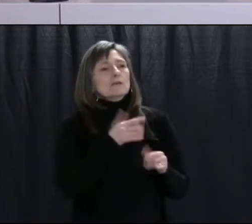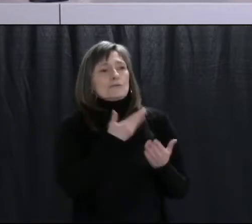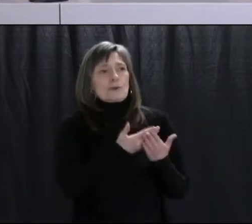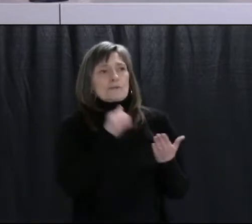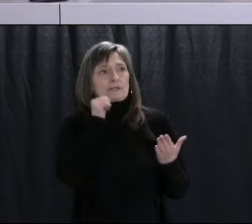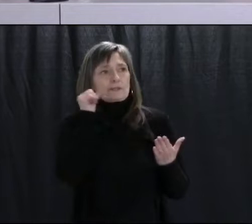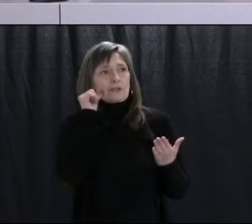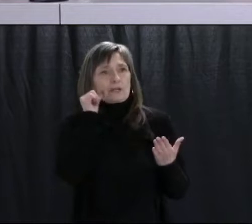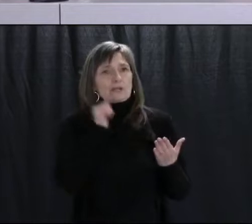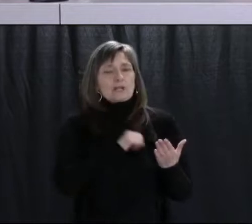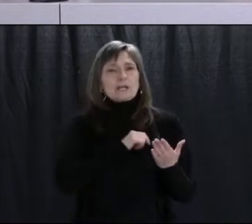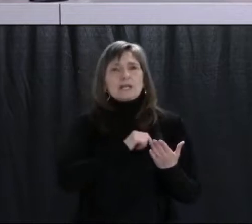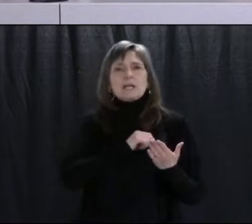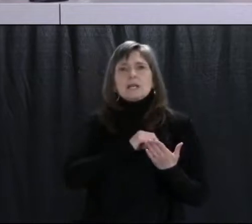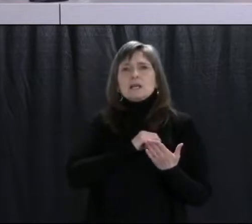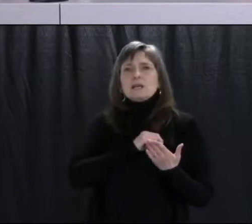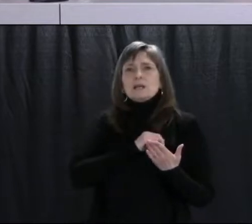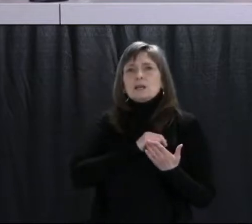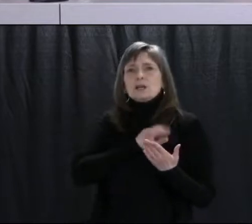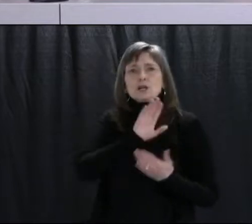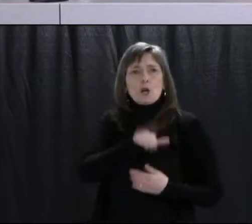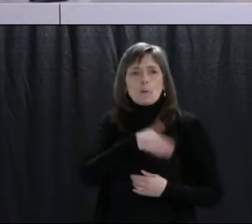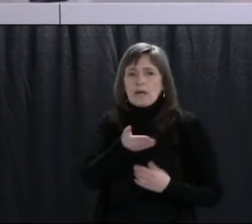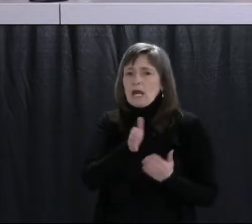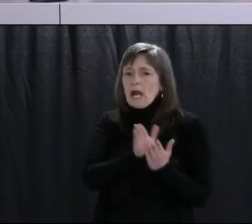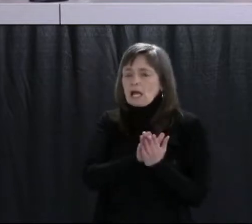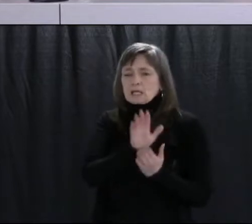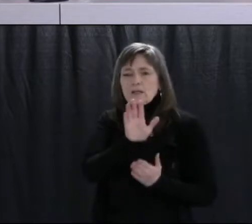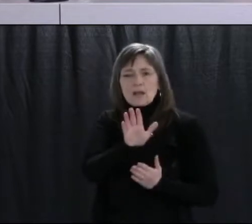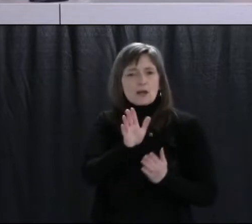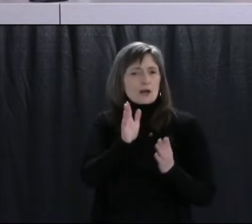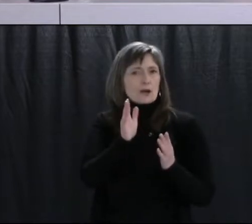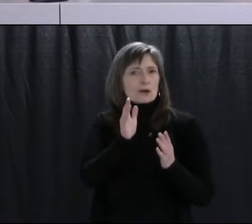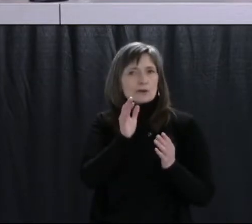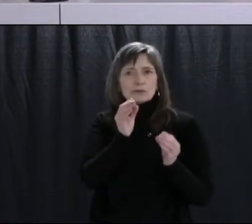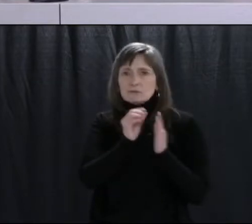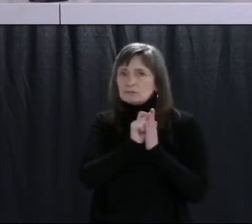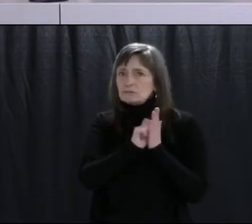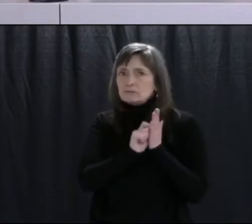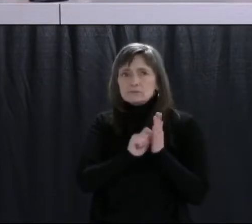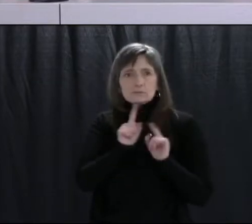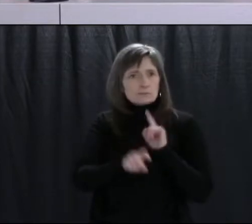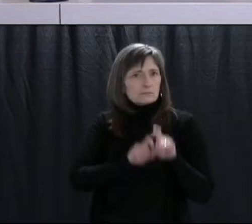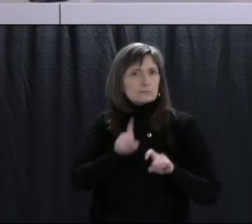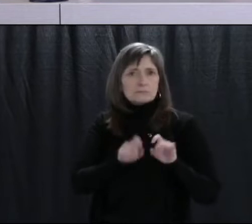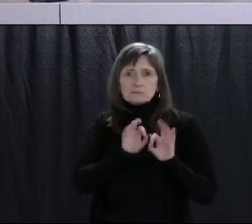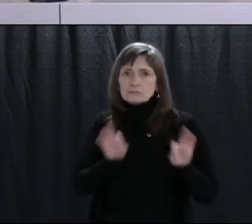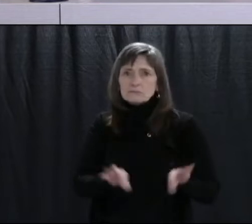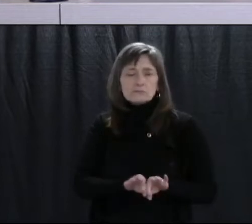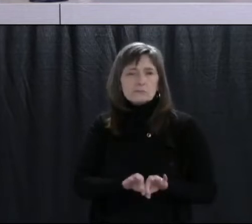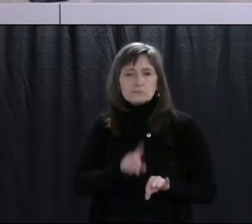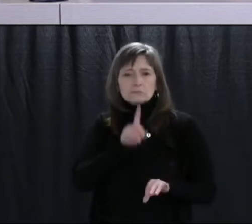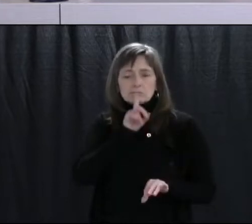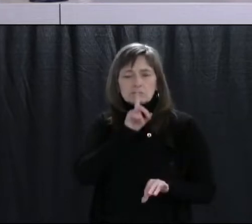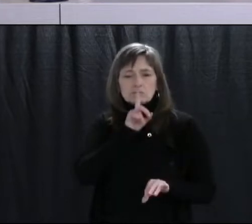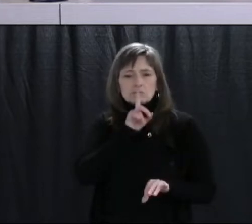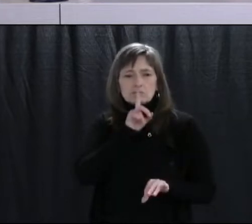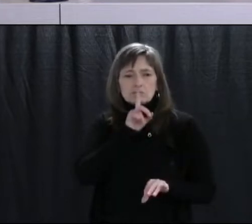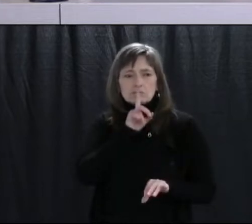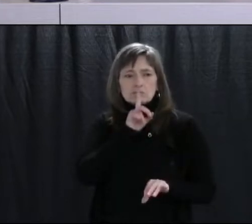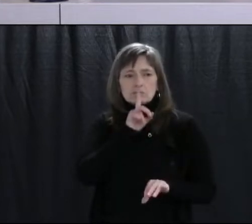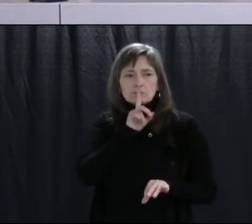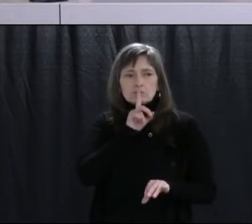fill any form about their symptom or to give their contact information. The person was only given